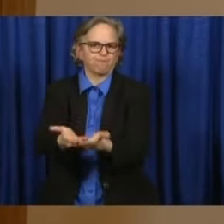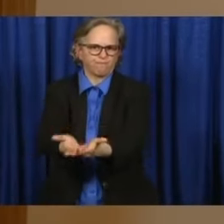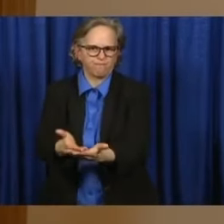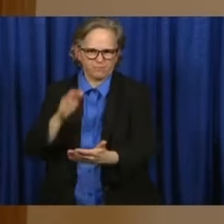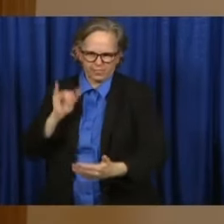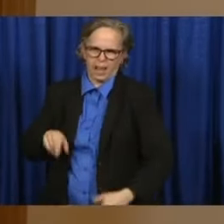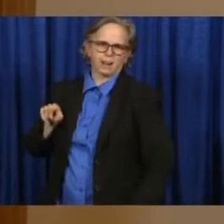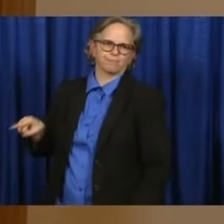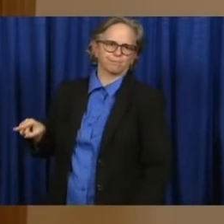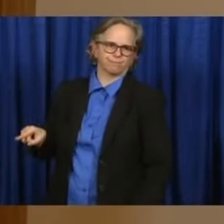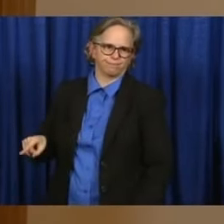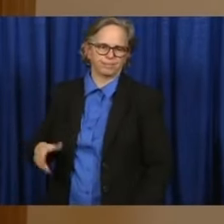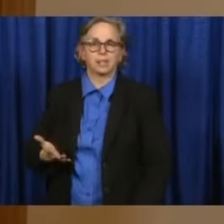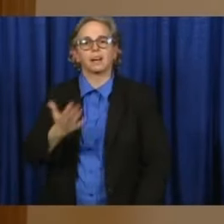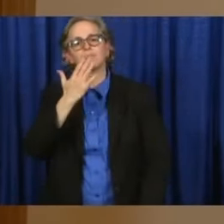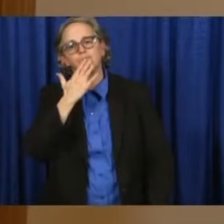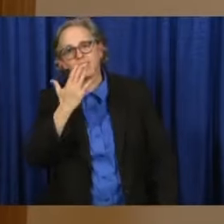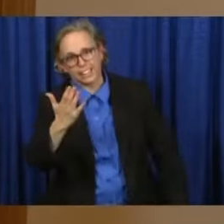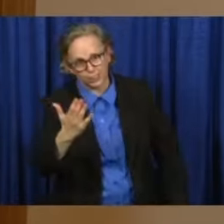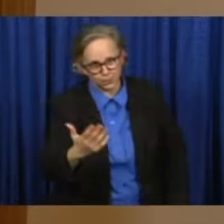you. Thanks.